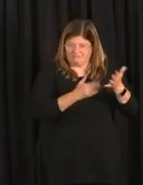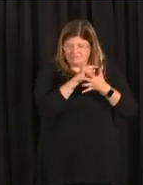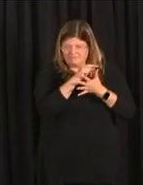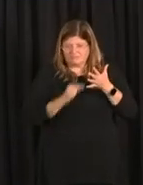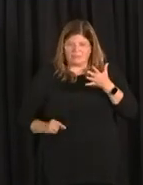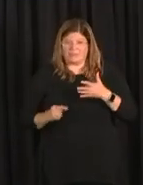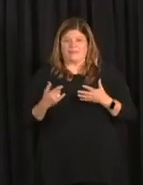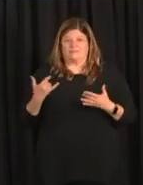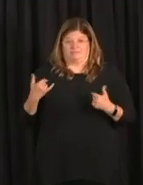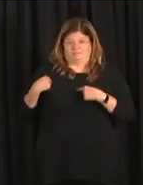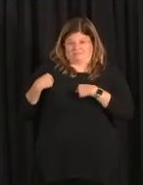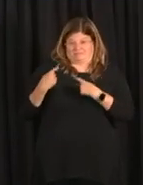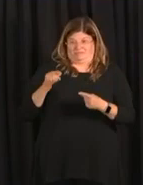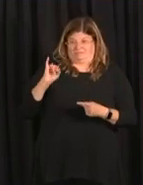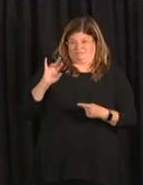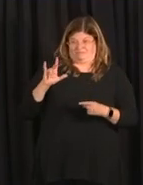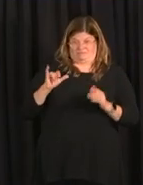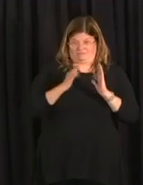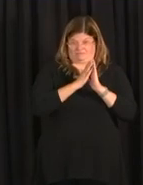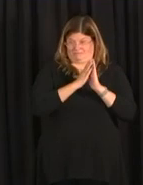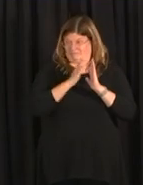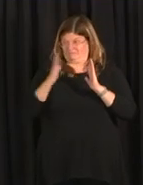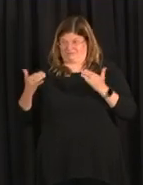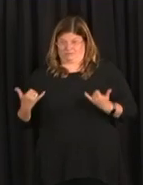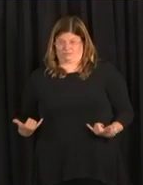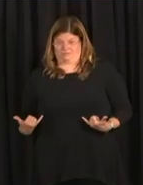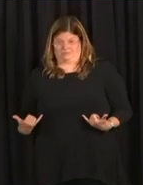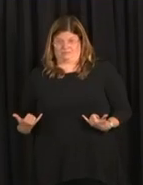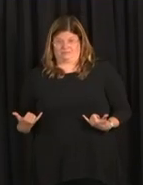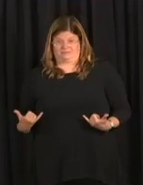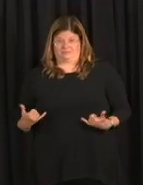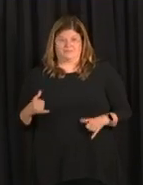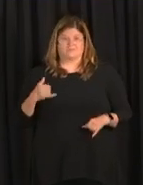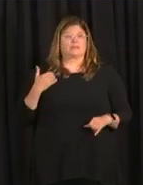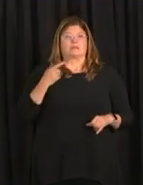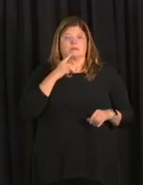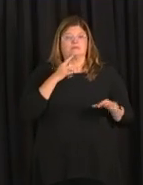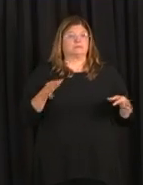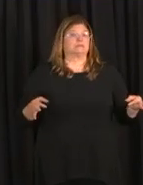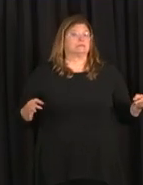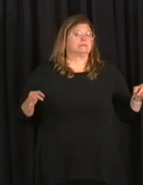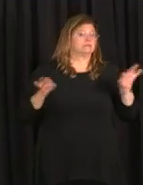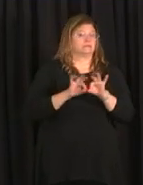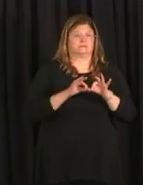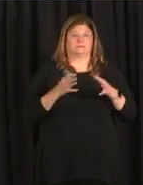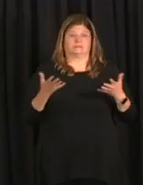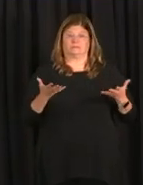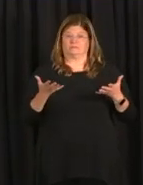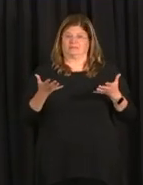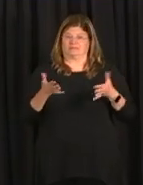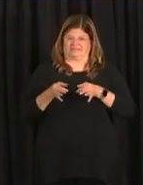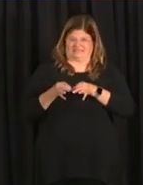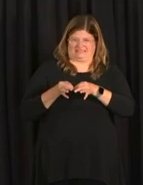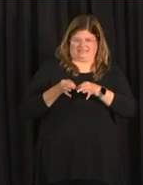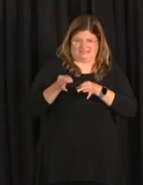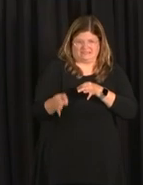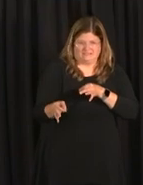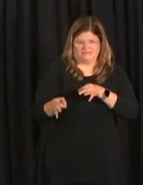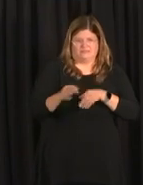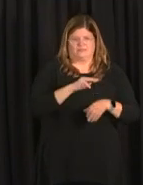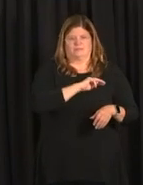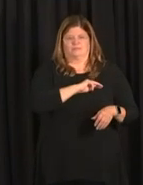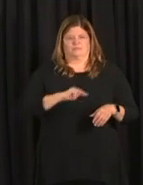July. Probably the most noteworthy of the emergency bills that we have is to extend the mayor's authority under the public